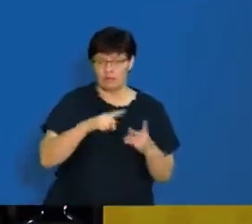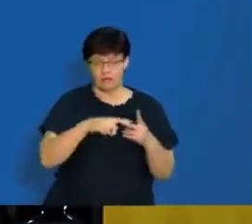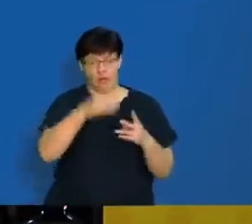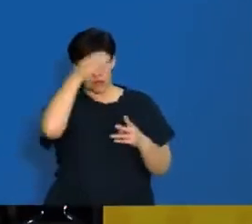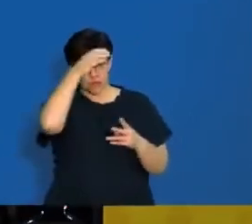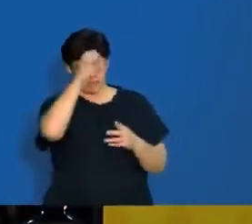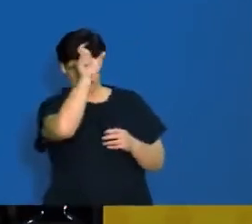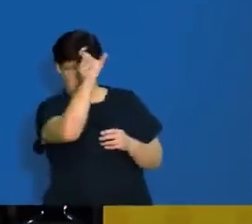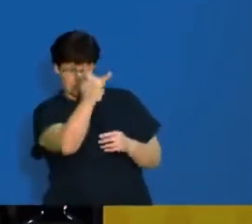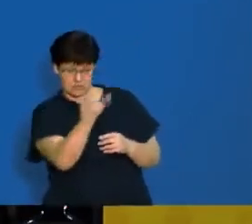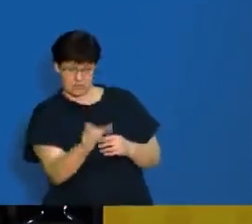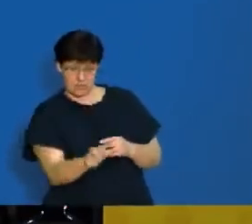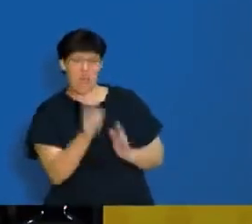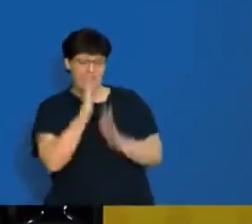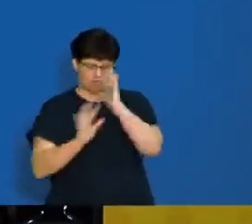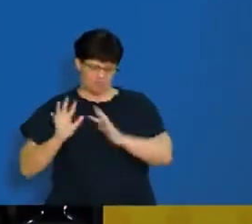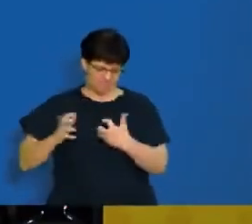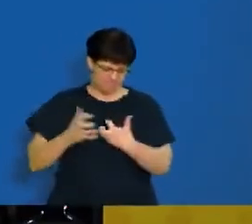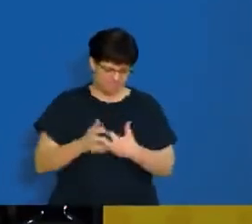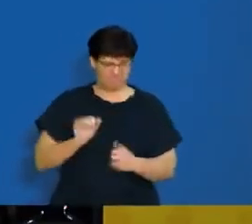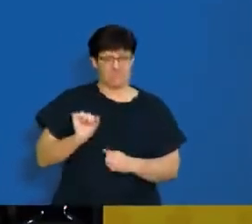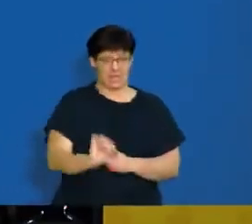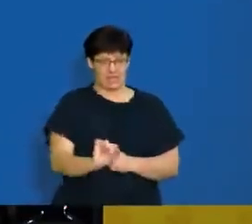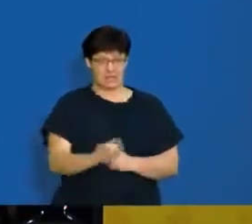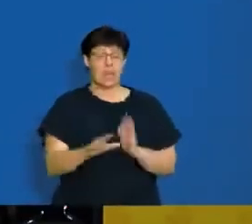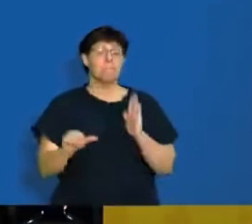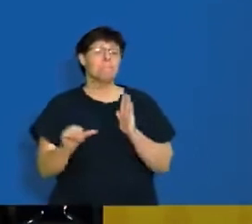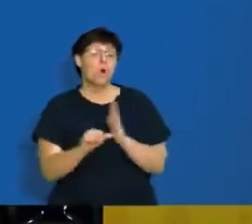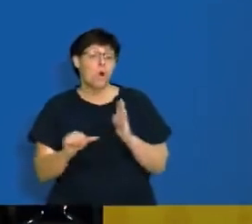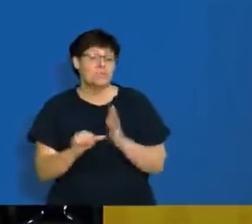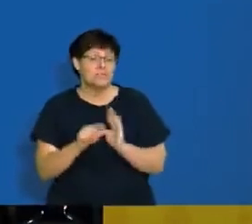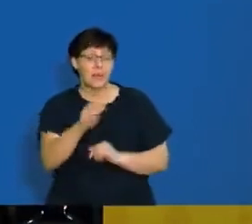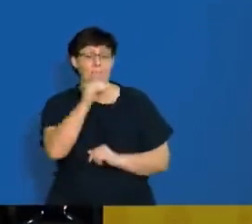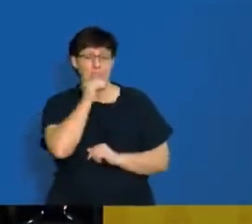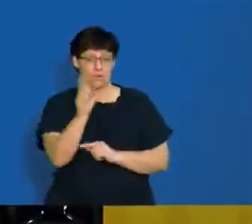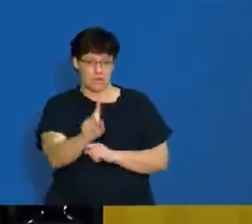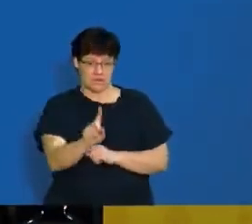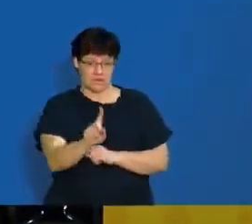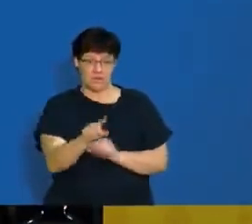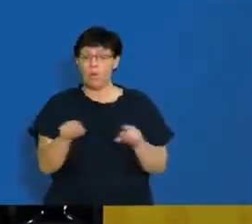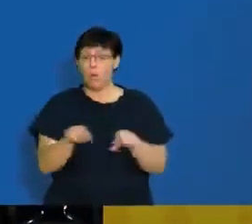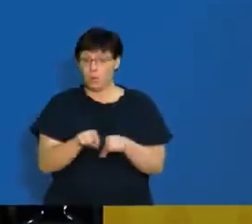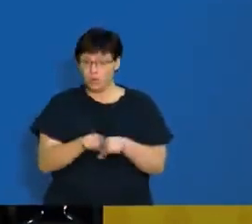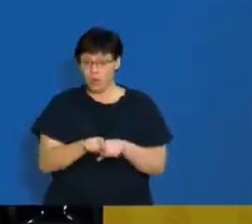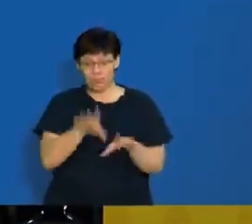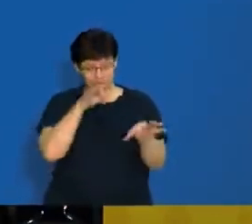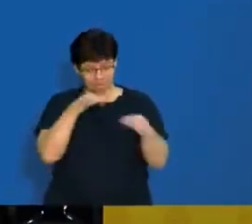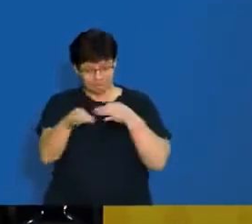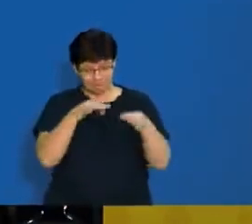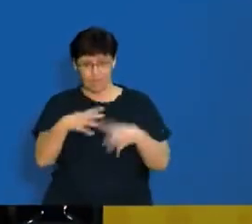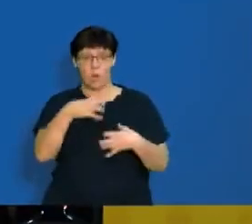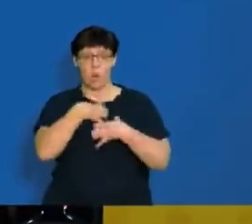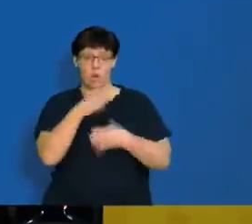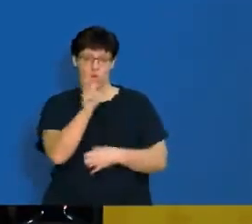are historical concepts. It's very important to understand what they mean and to be able to define them in your